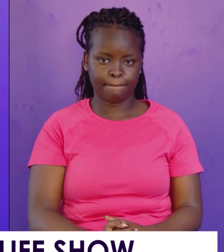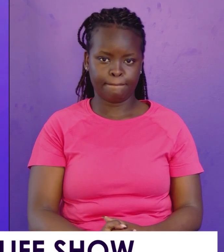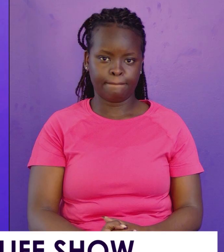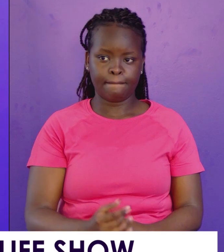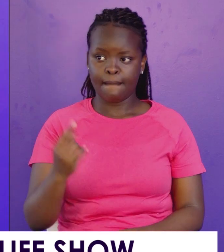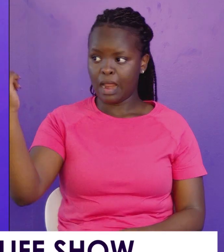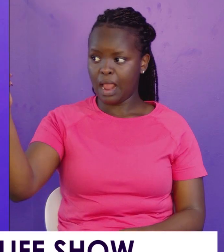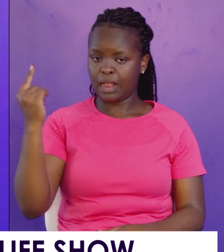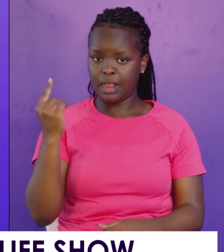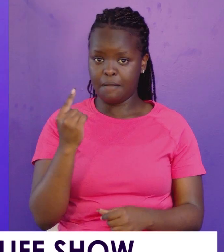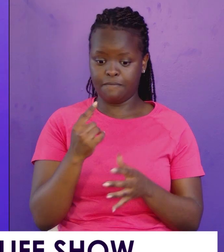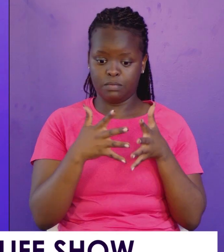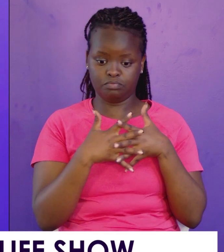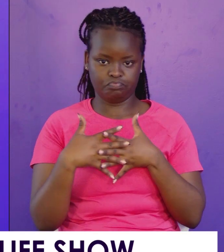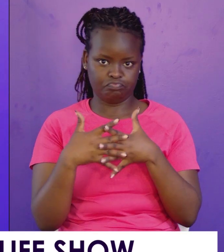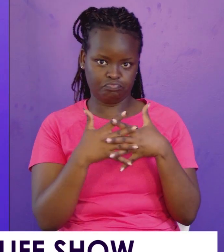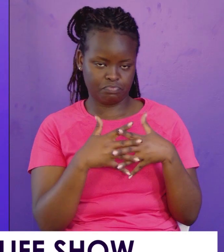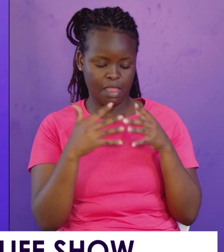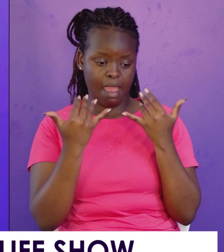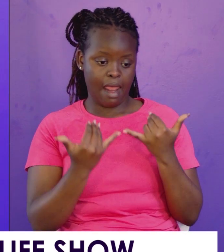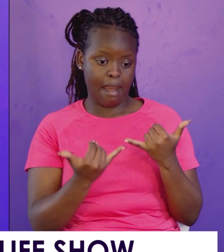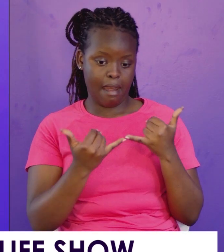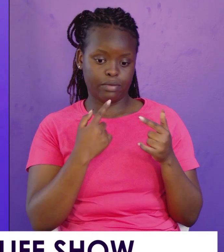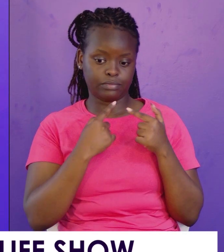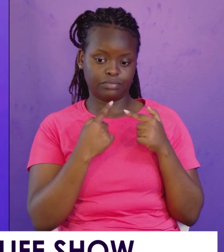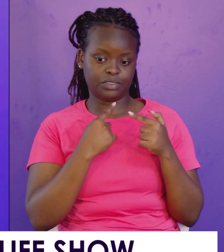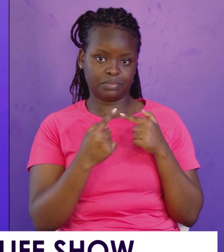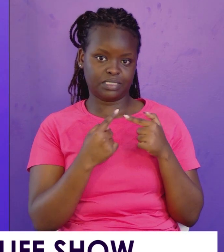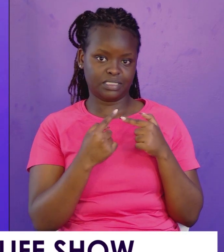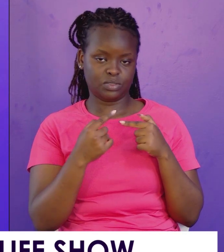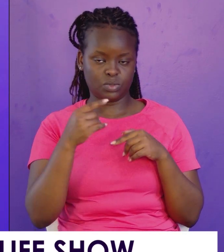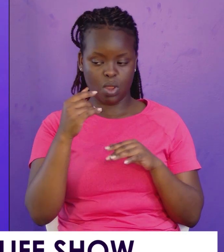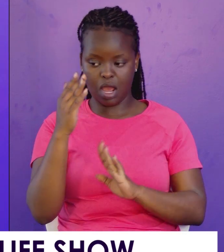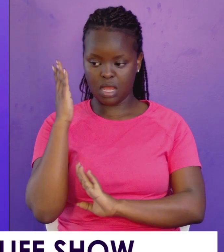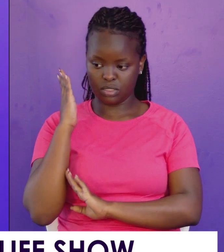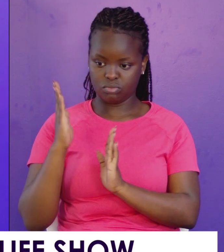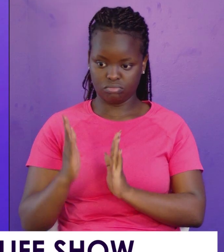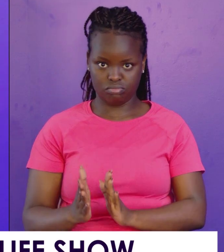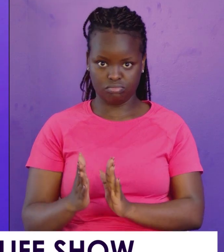from the US. We used to Now have she was those speaking to articles. Andamati the soldier. Yes.